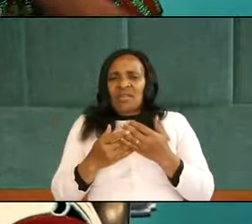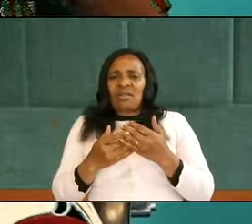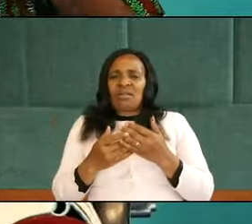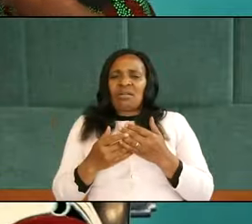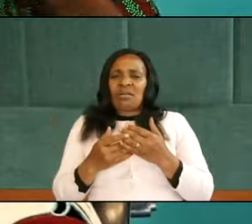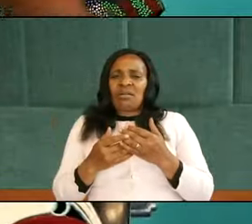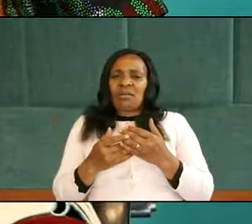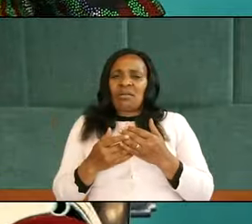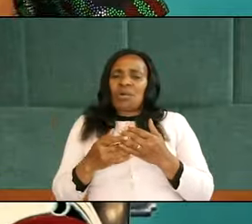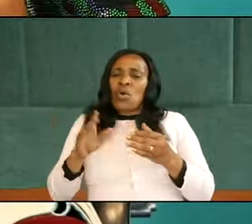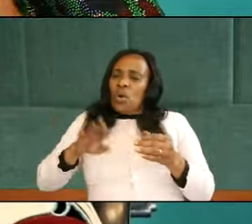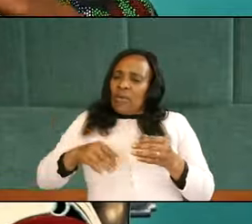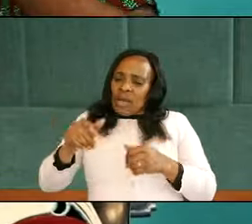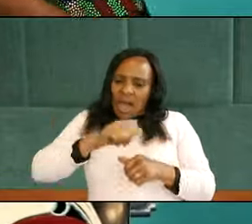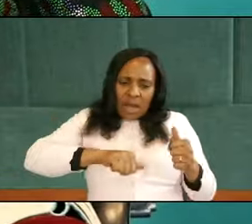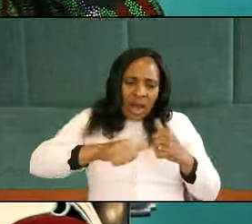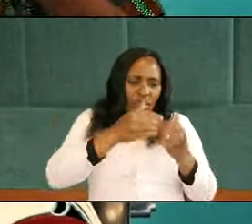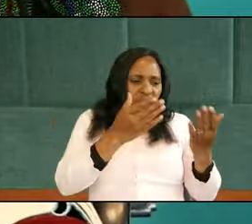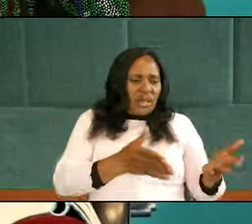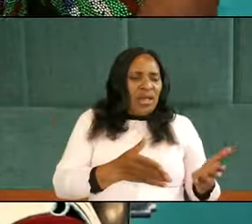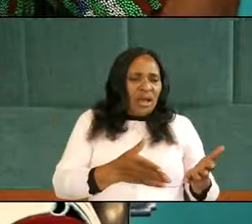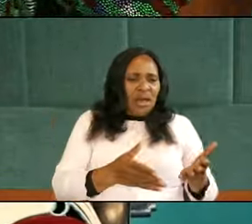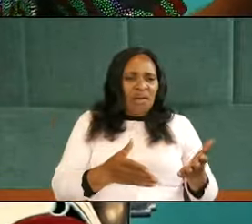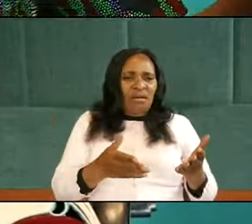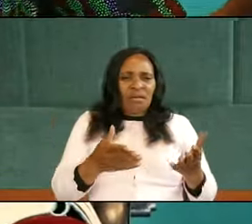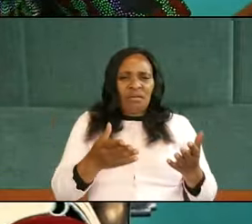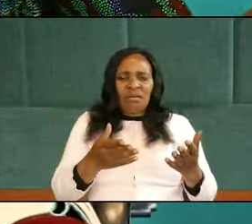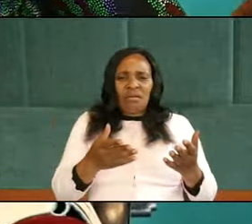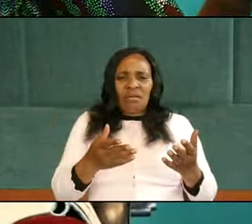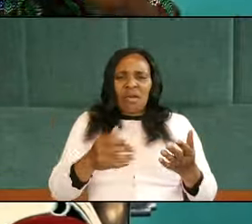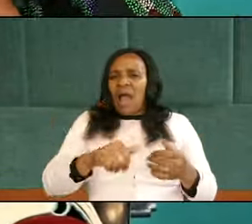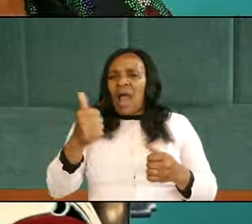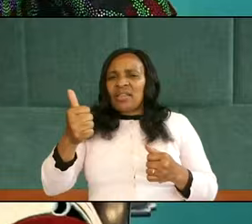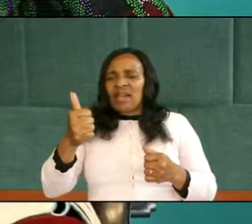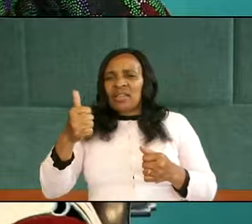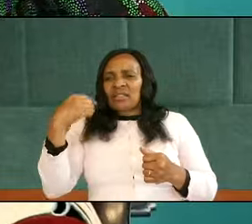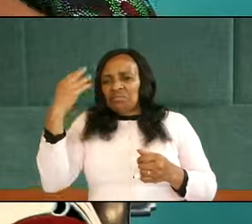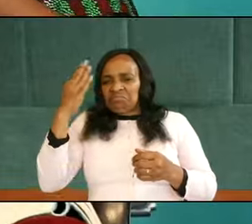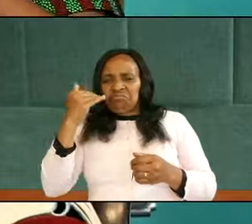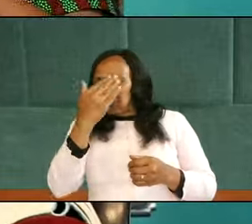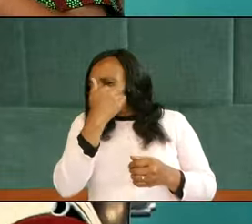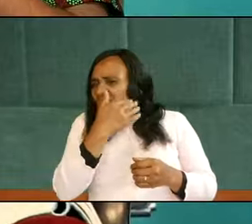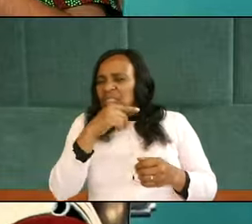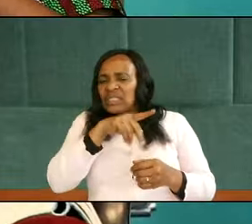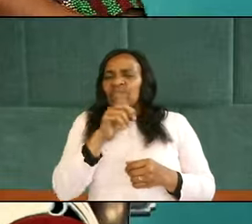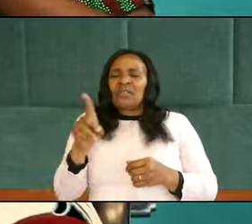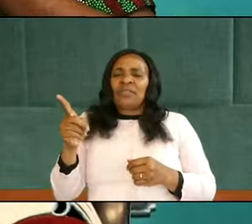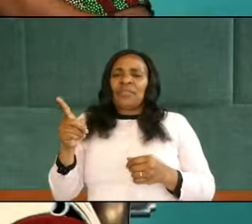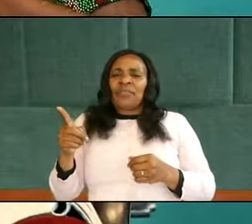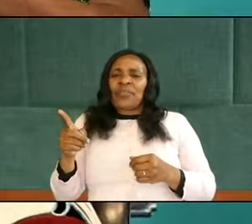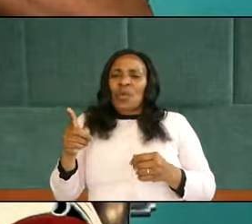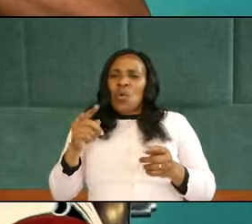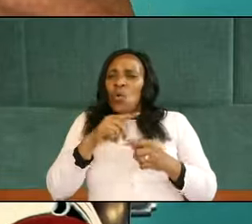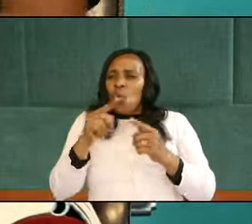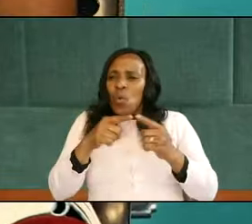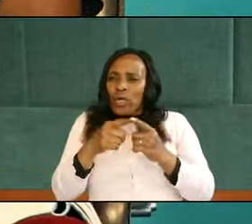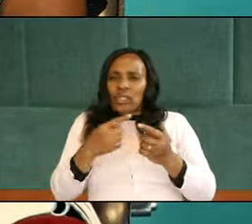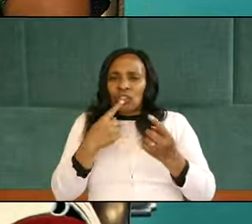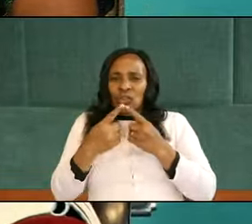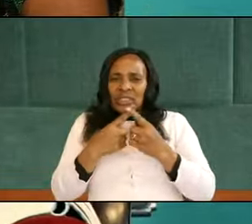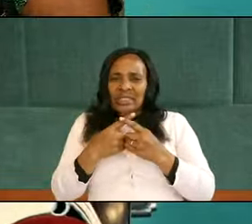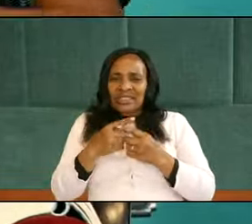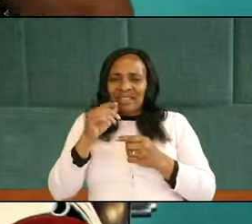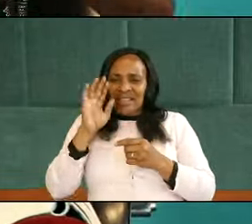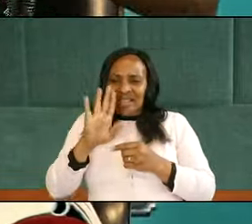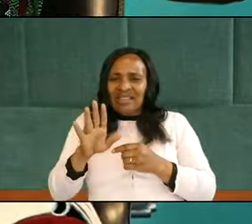my peace. We are women around here. It's others are also purifying themselves, you know. Because I think when he mentions her